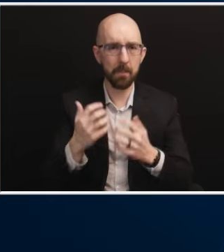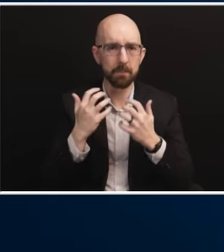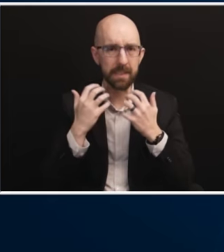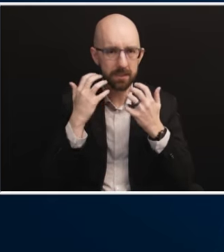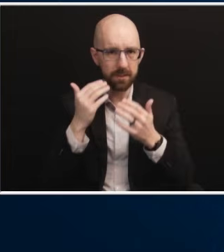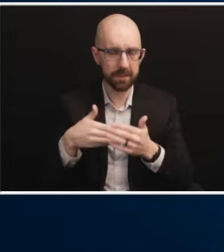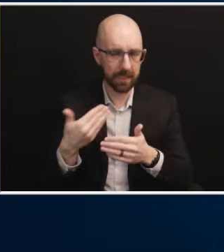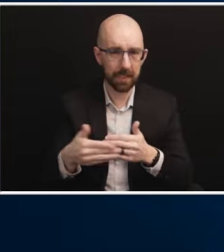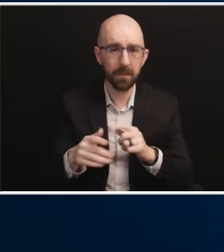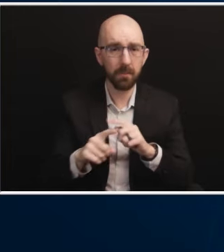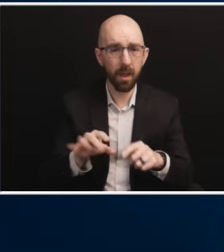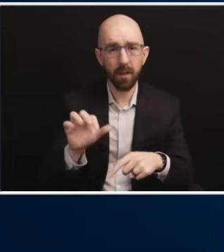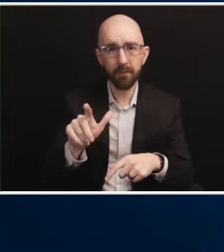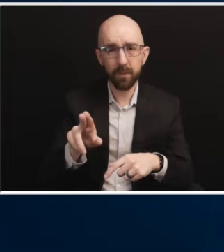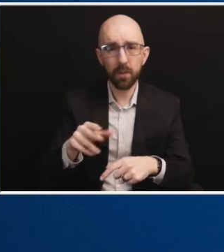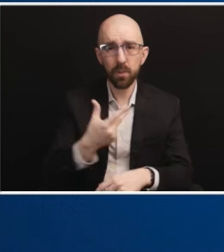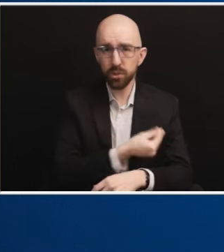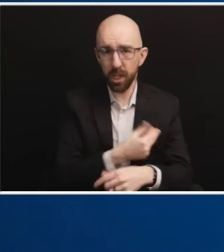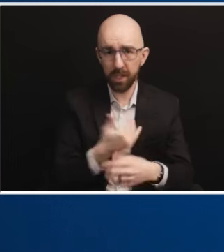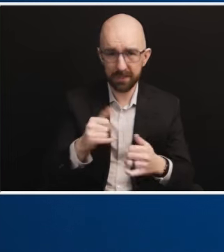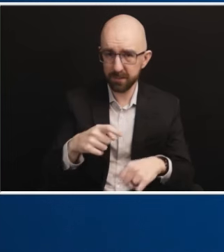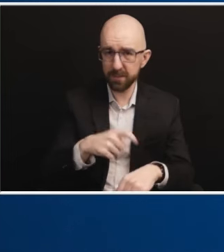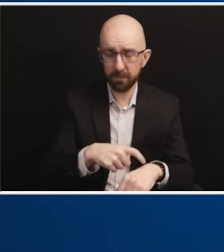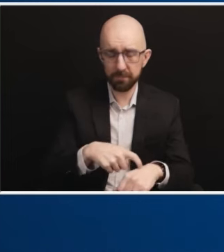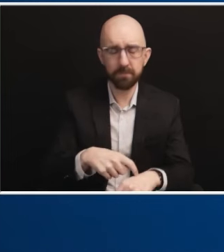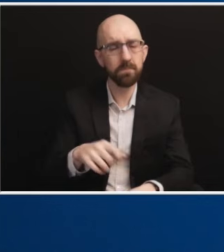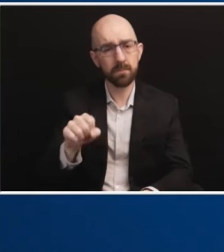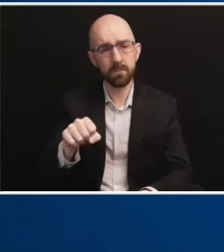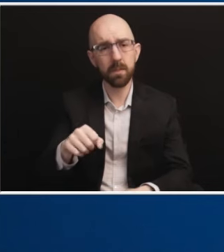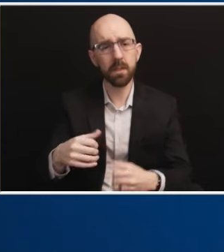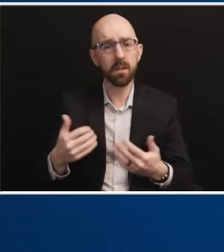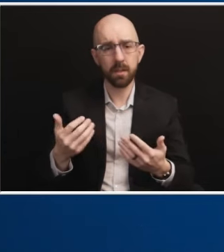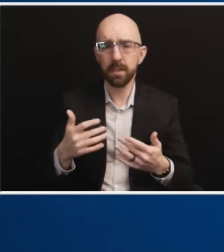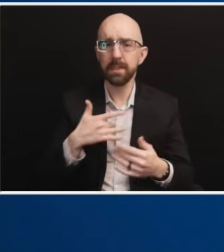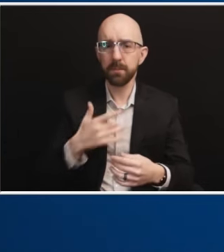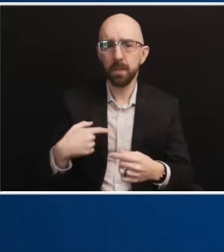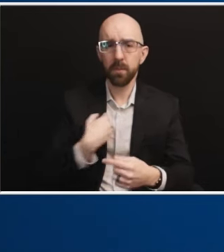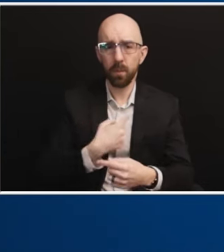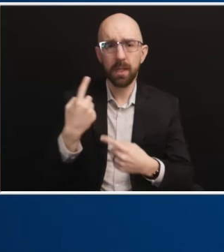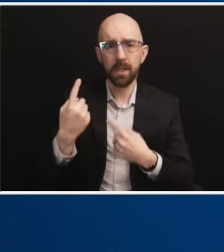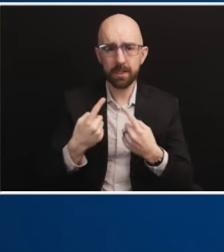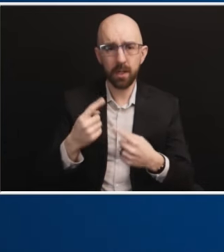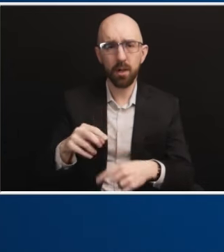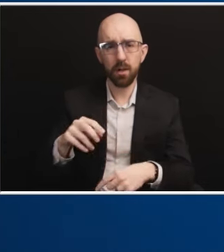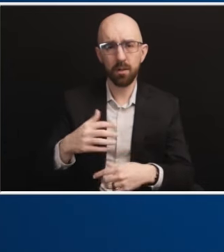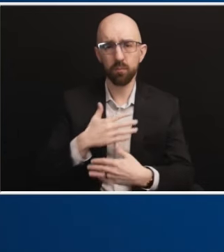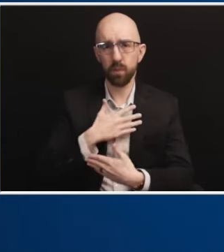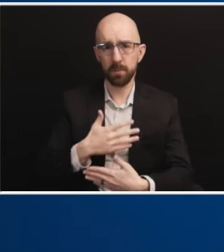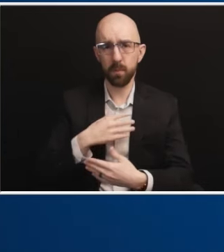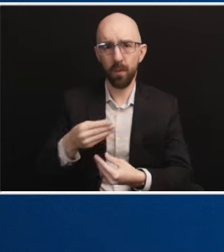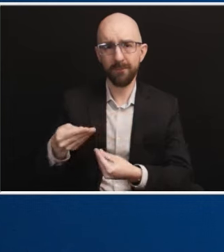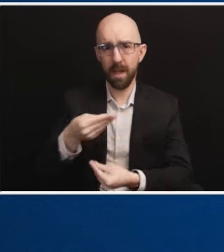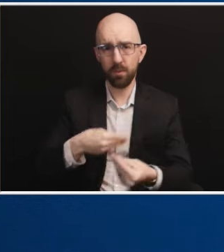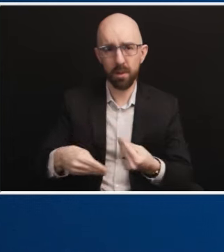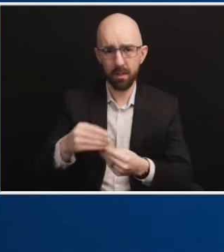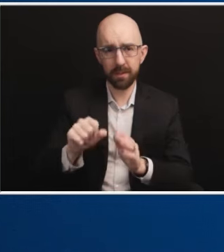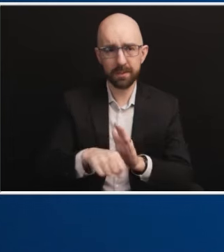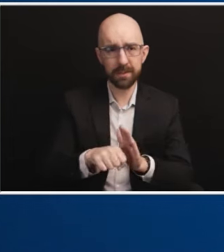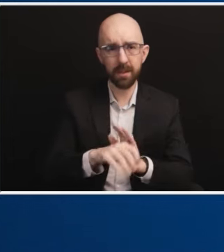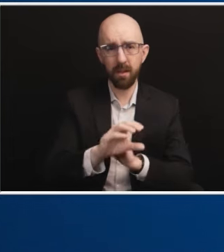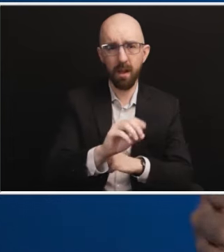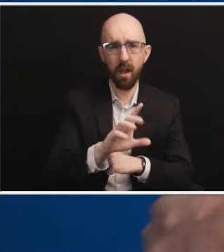flu shot? Oh, absolutely. We still typically consider respiratory viral season from that October time period, late October time